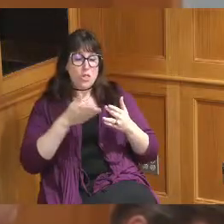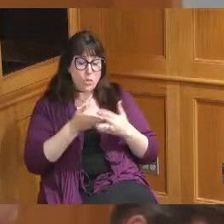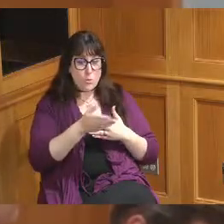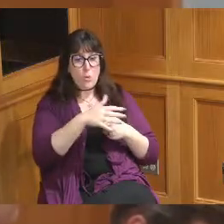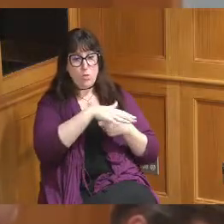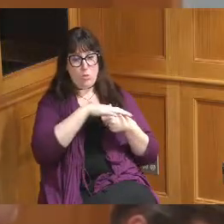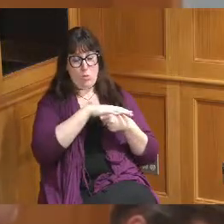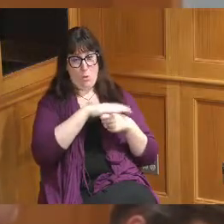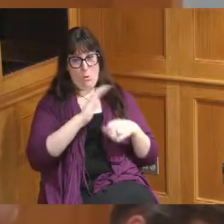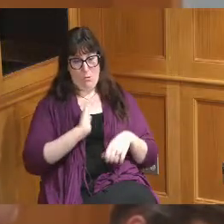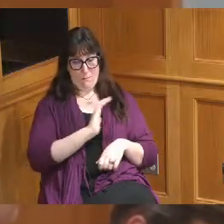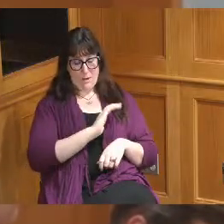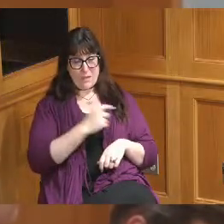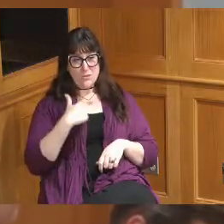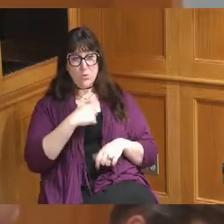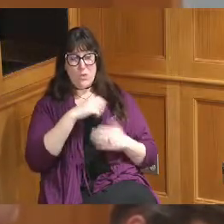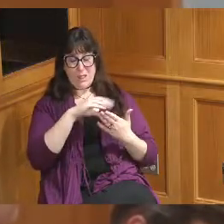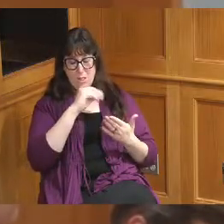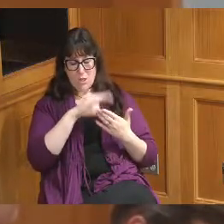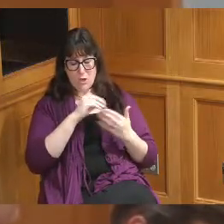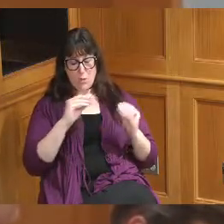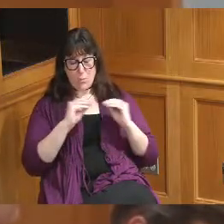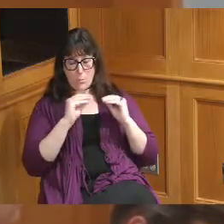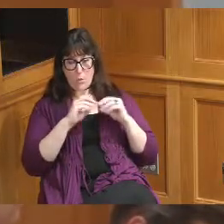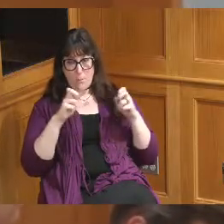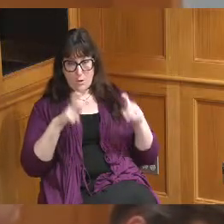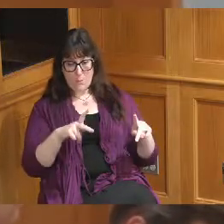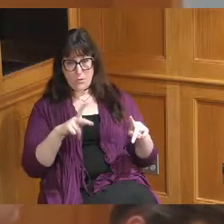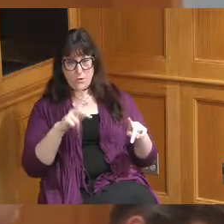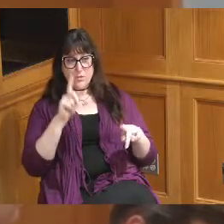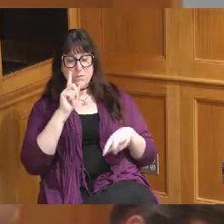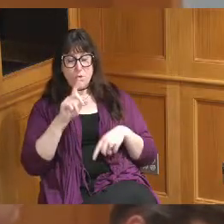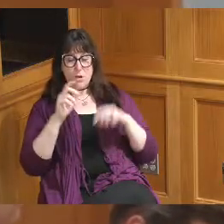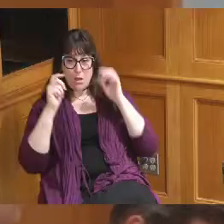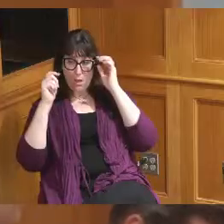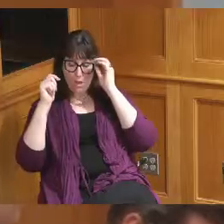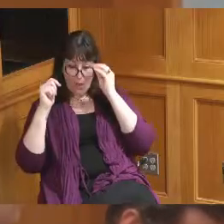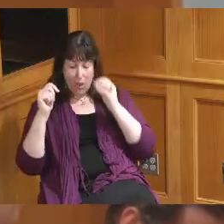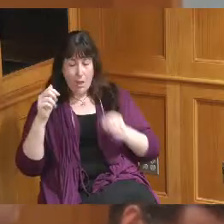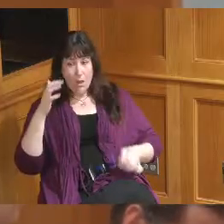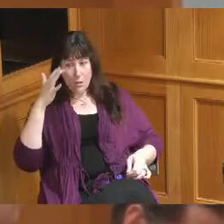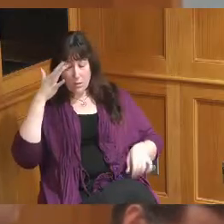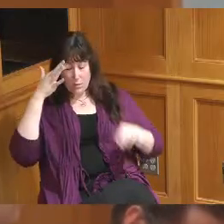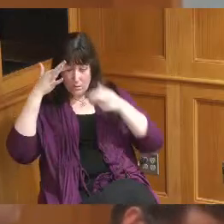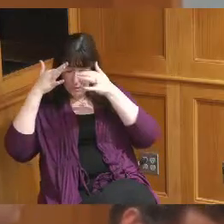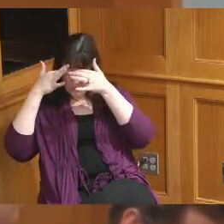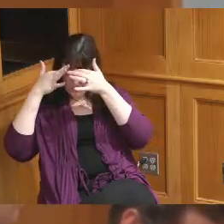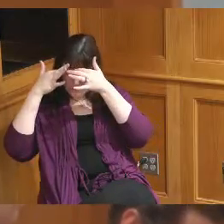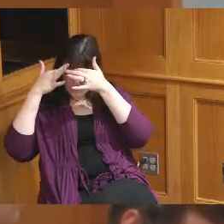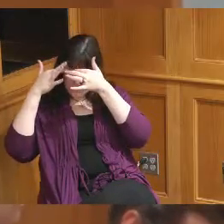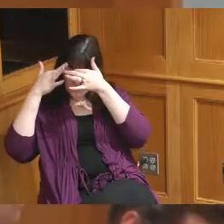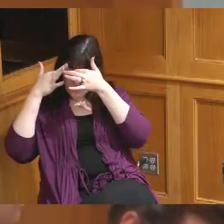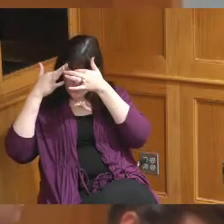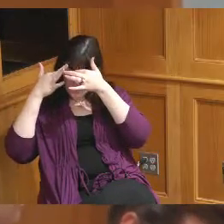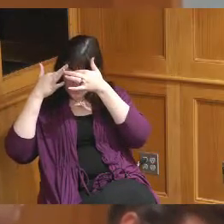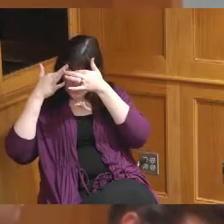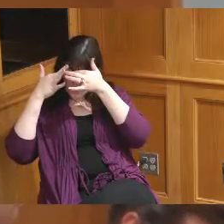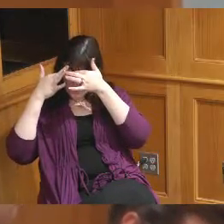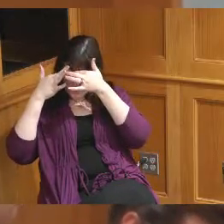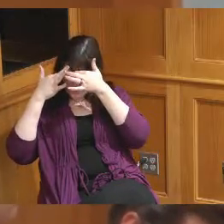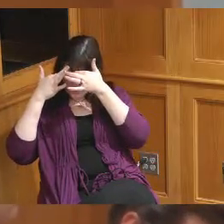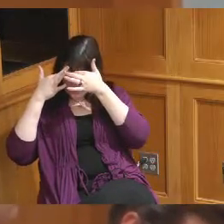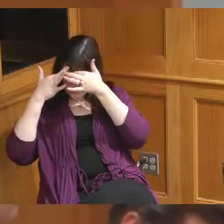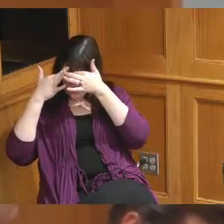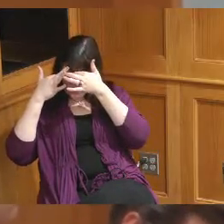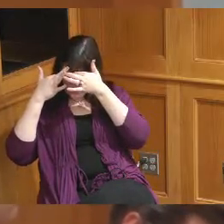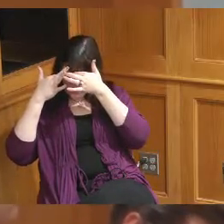we learn more about funding opportunities coming from the state committee, I think that's some of the work that we will do with this group of people and say, now reach back